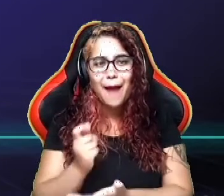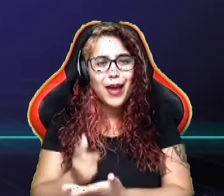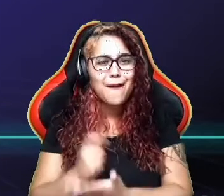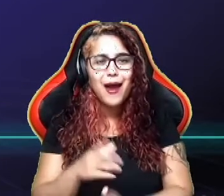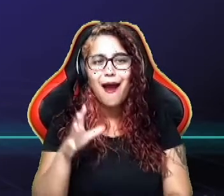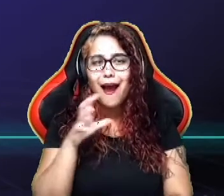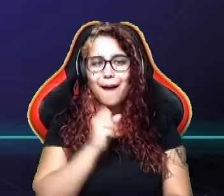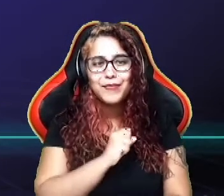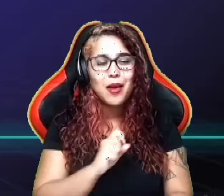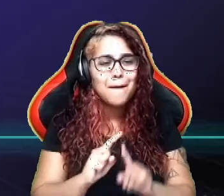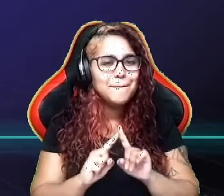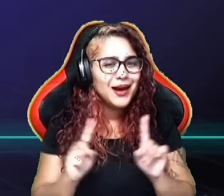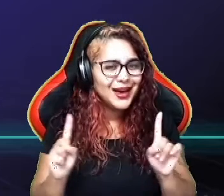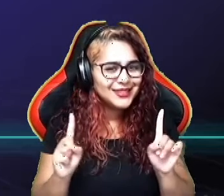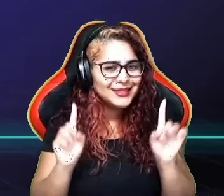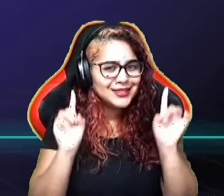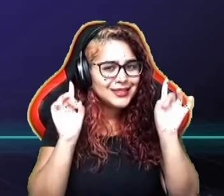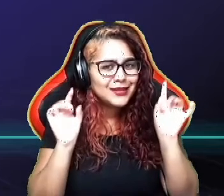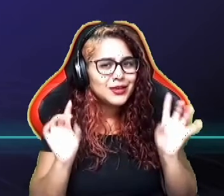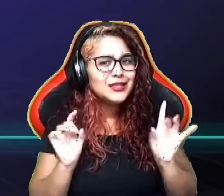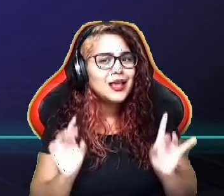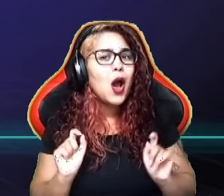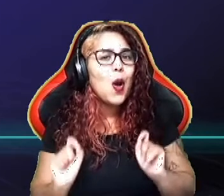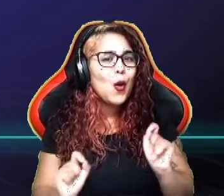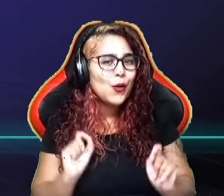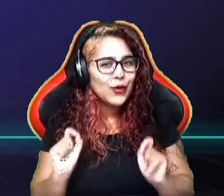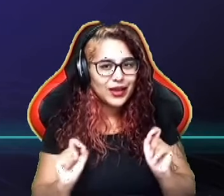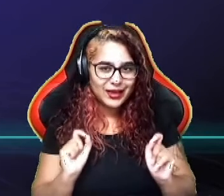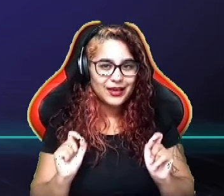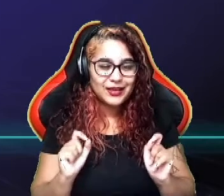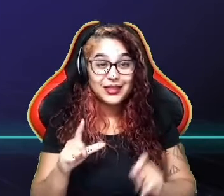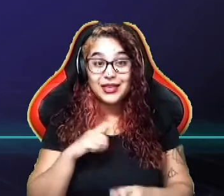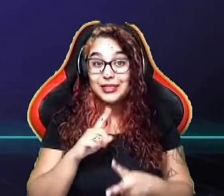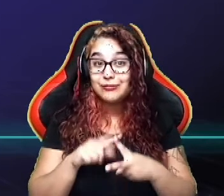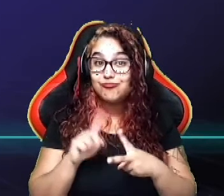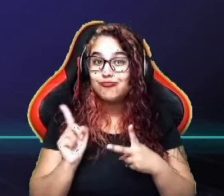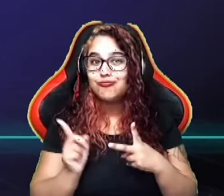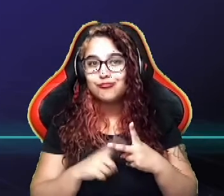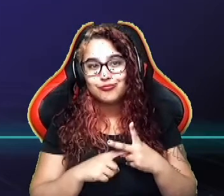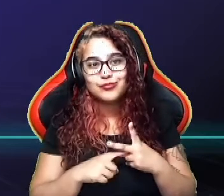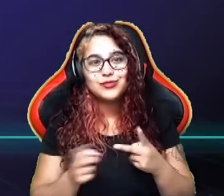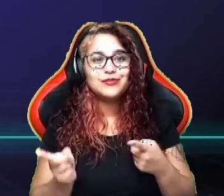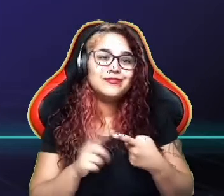were also sold. What's special about that? Well, there are two things.